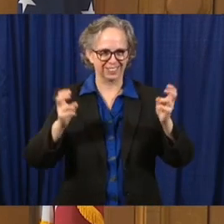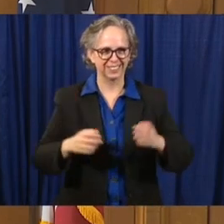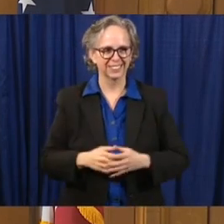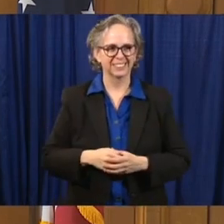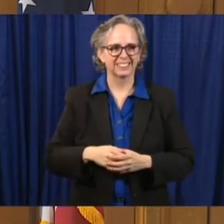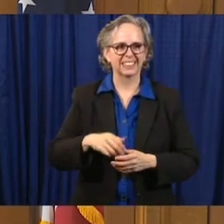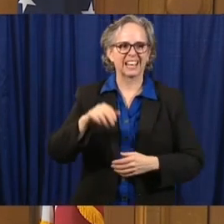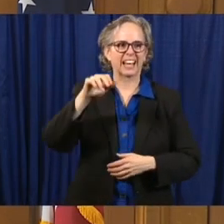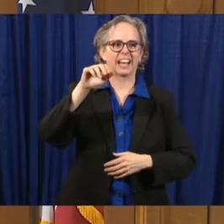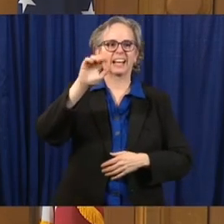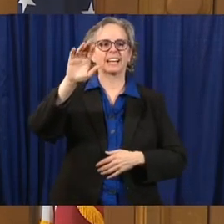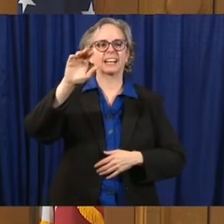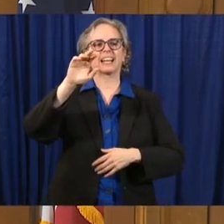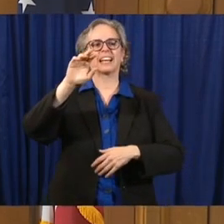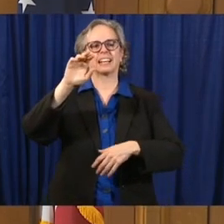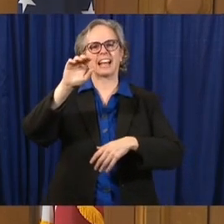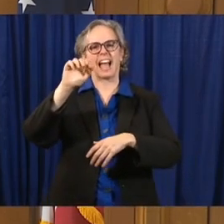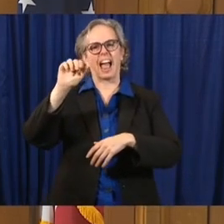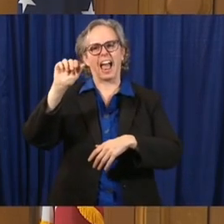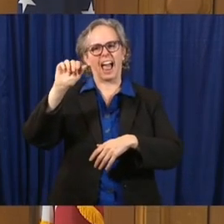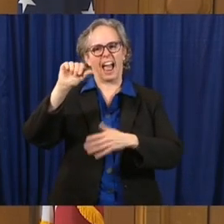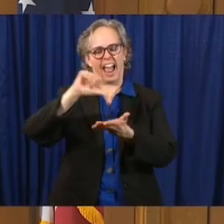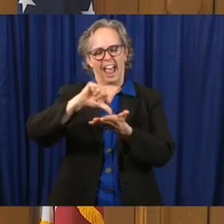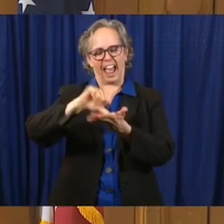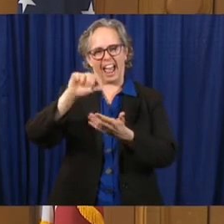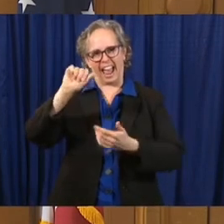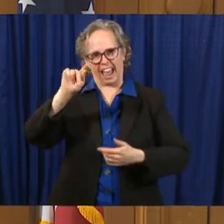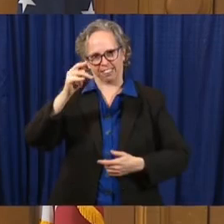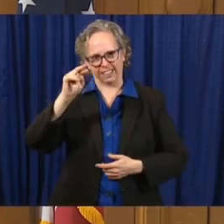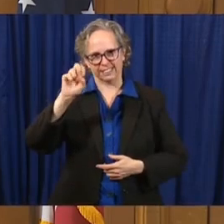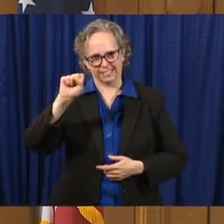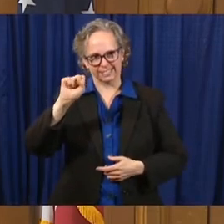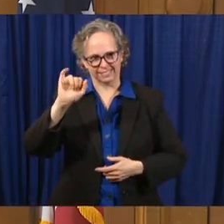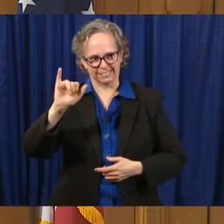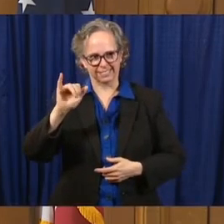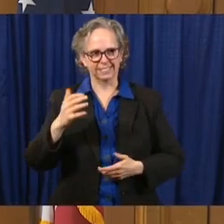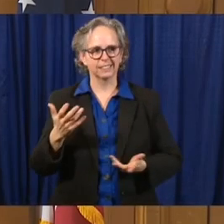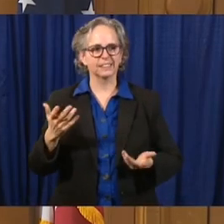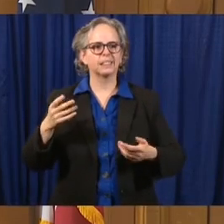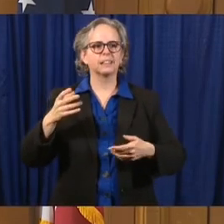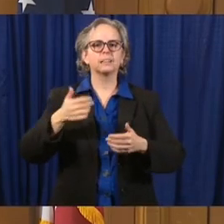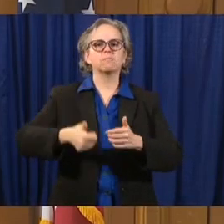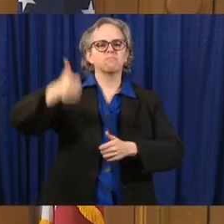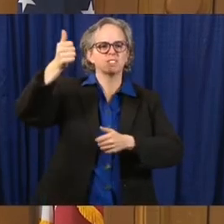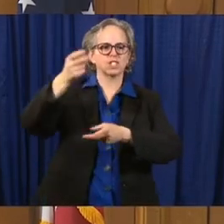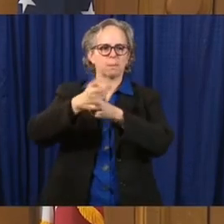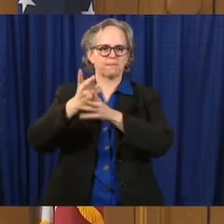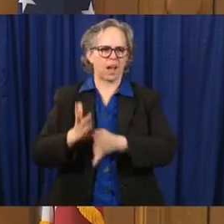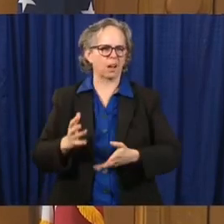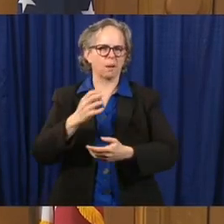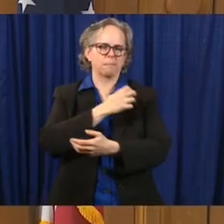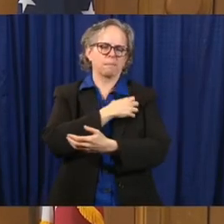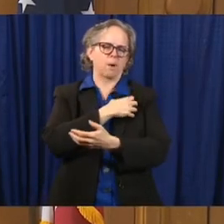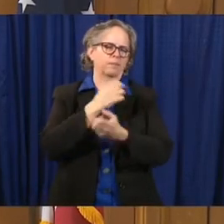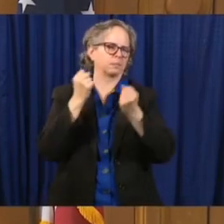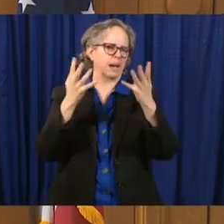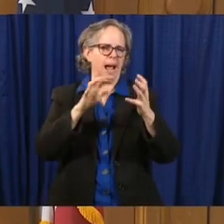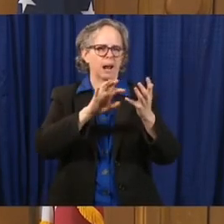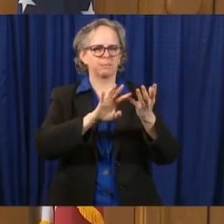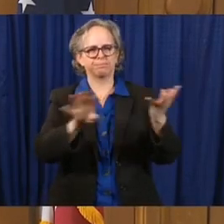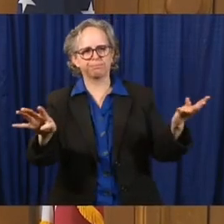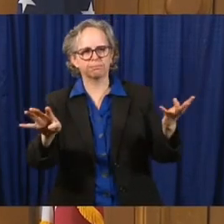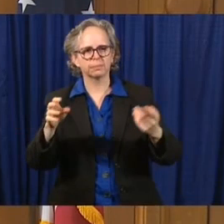Well, let me close with a song written and performed by one of our Ohio Department of Natural Resource Wildlife officers.